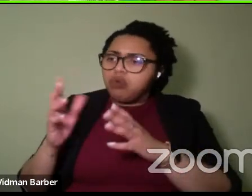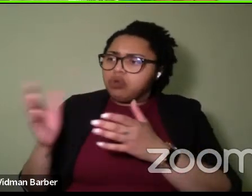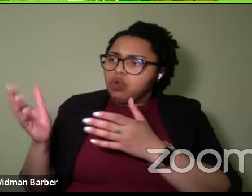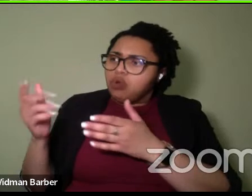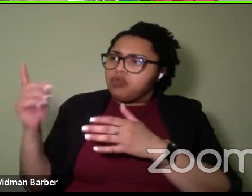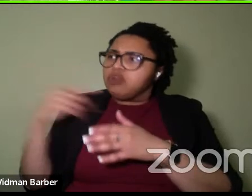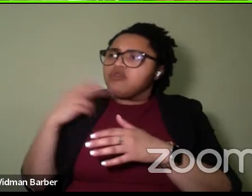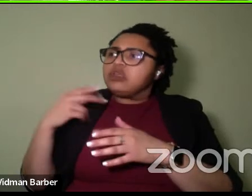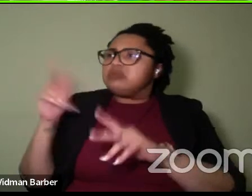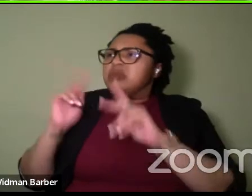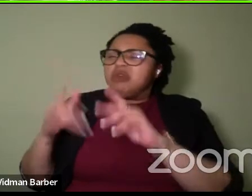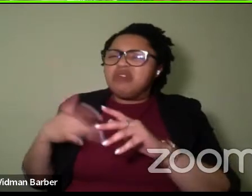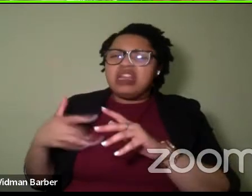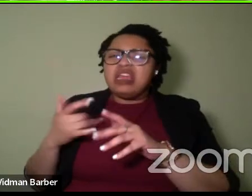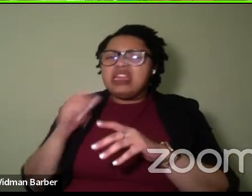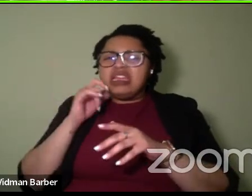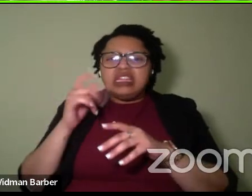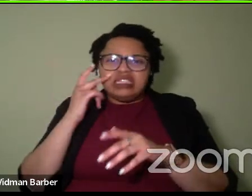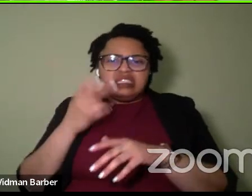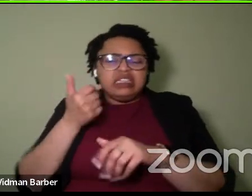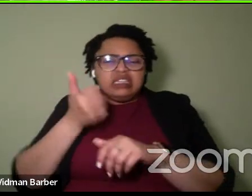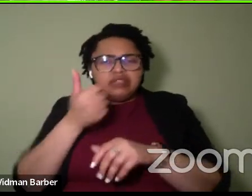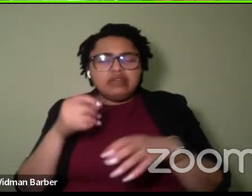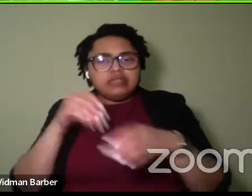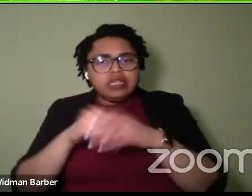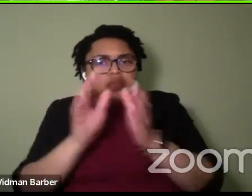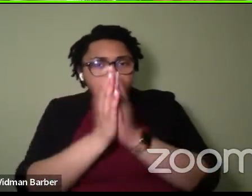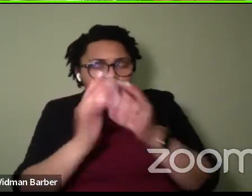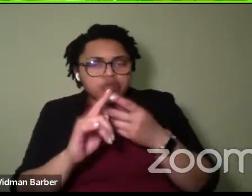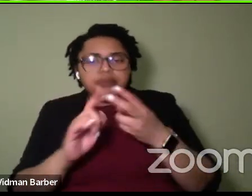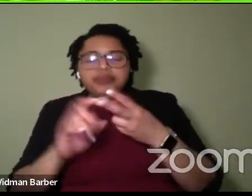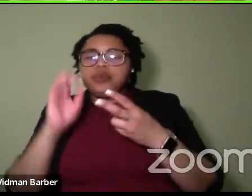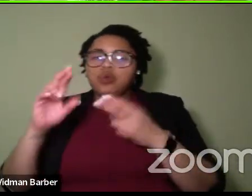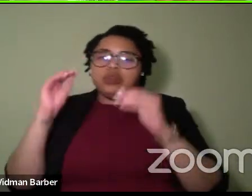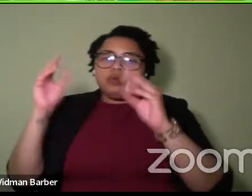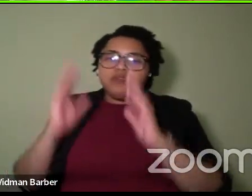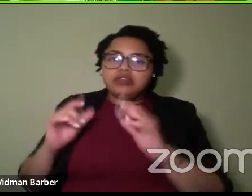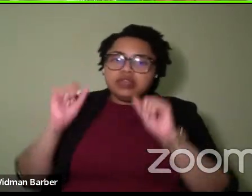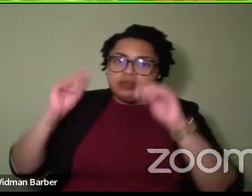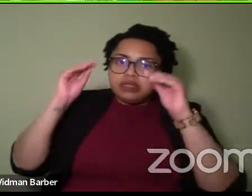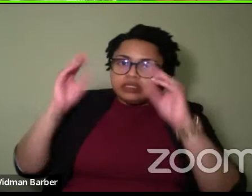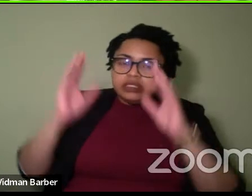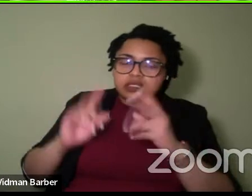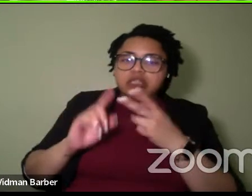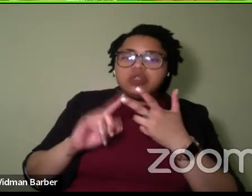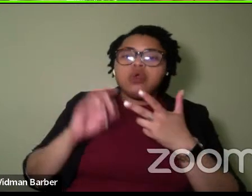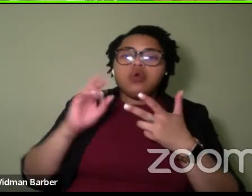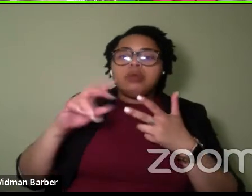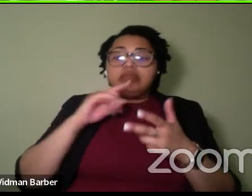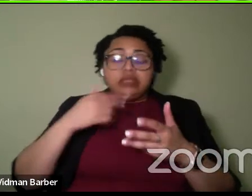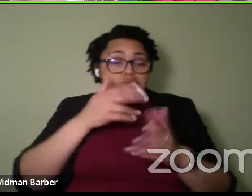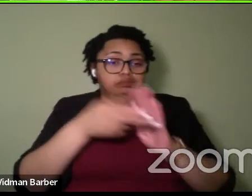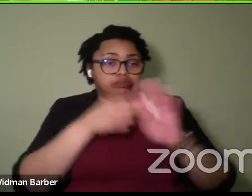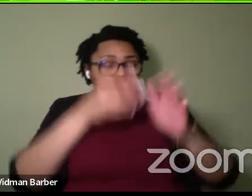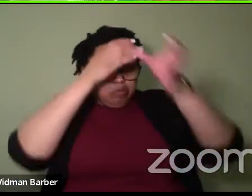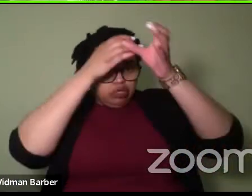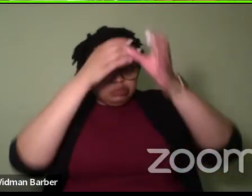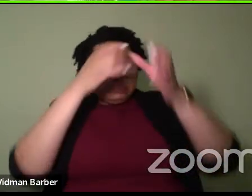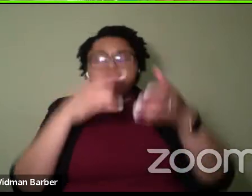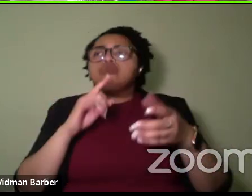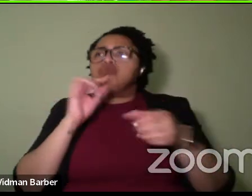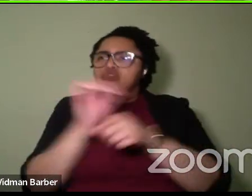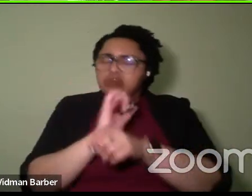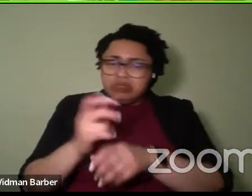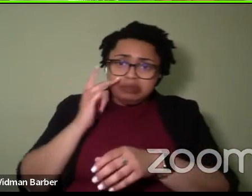see themselves reflected in the professors that get to teach us, that get to call themselves an expert, will kind of find a voice within